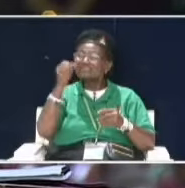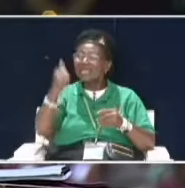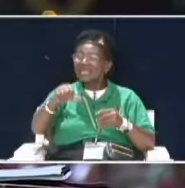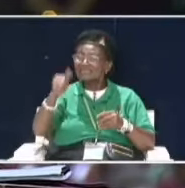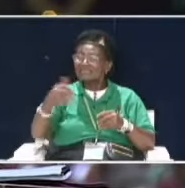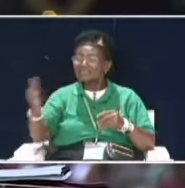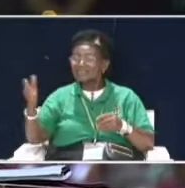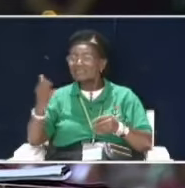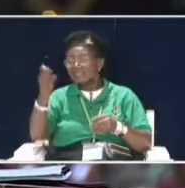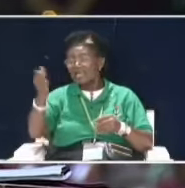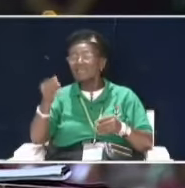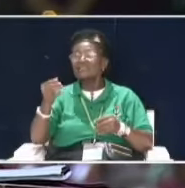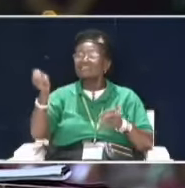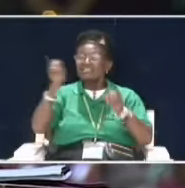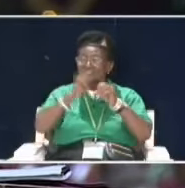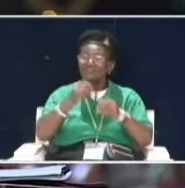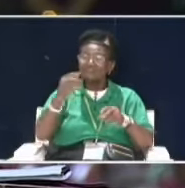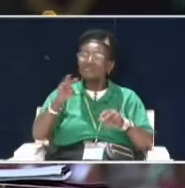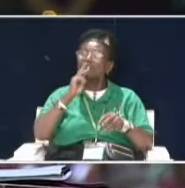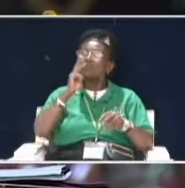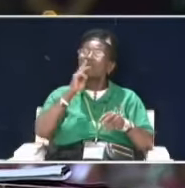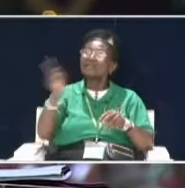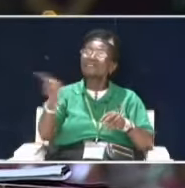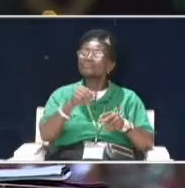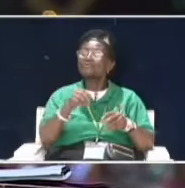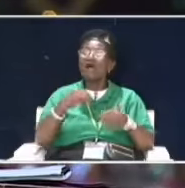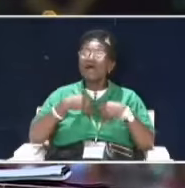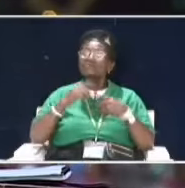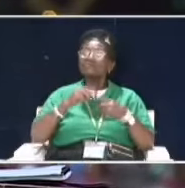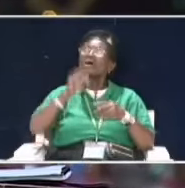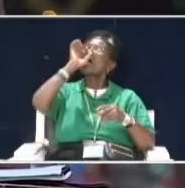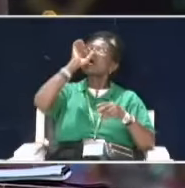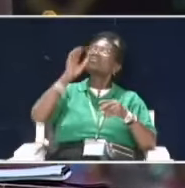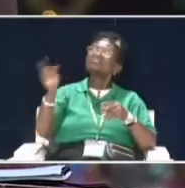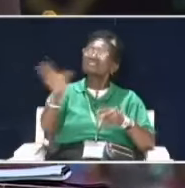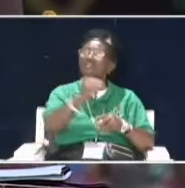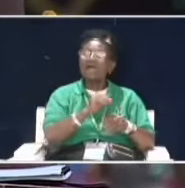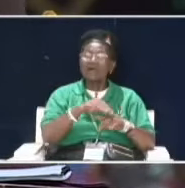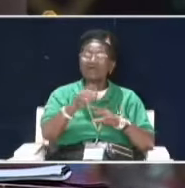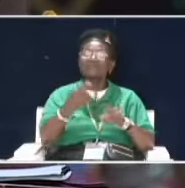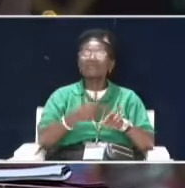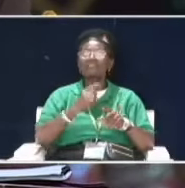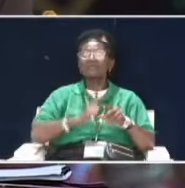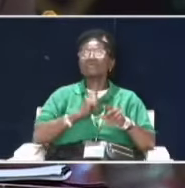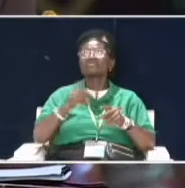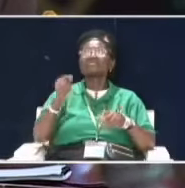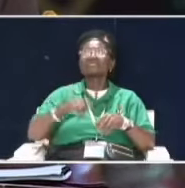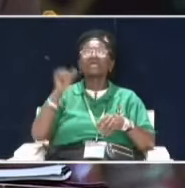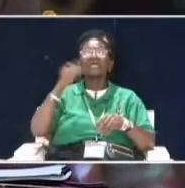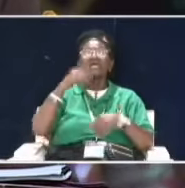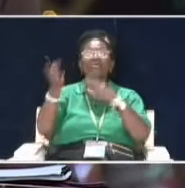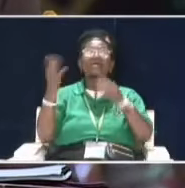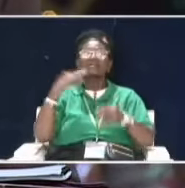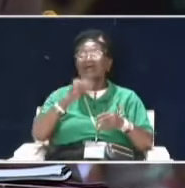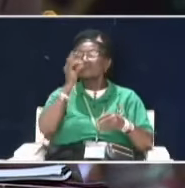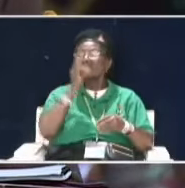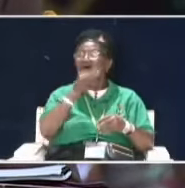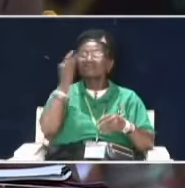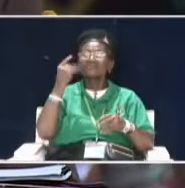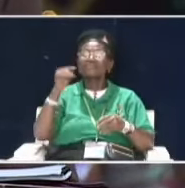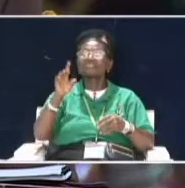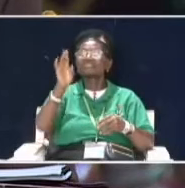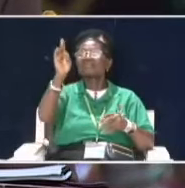you are going to drink, you must take away from Lagos. They went. They fasted for 7 days and